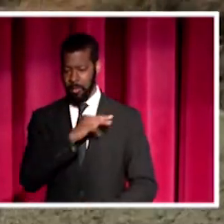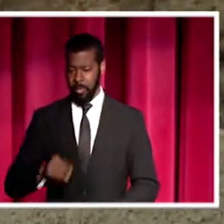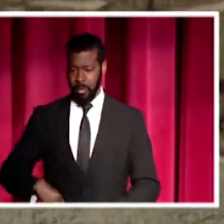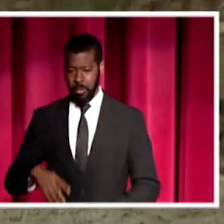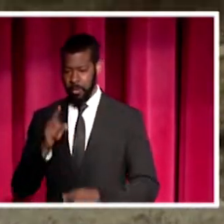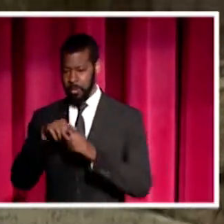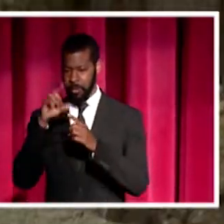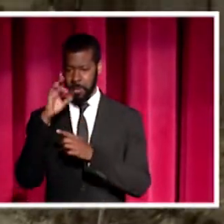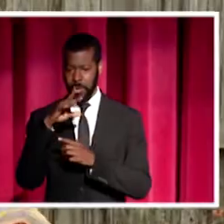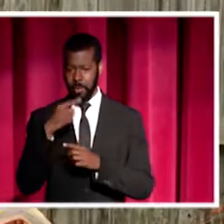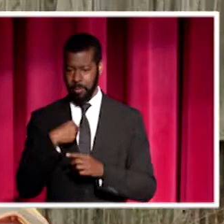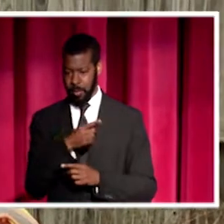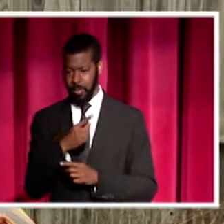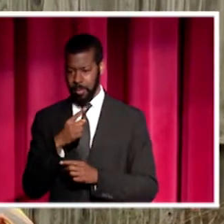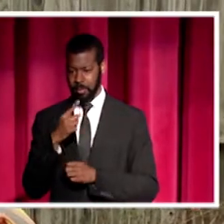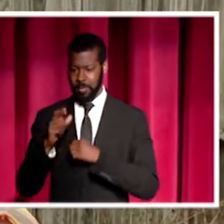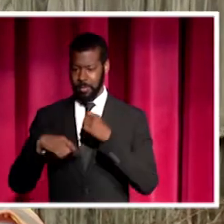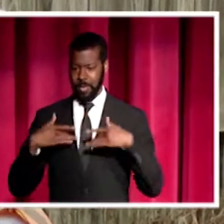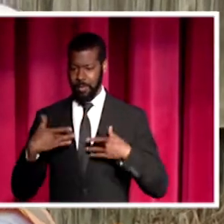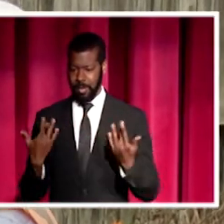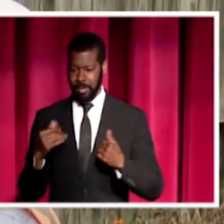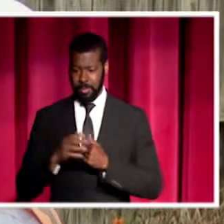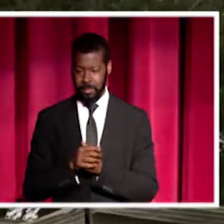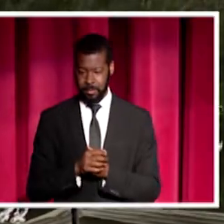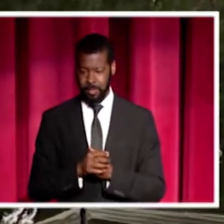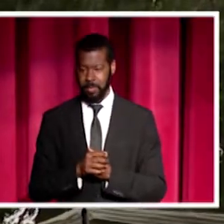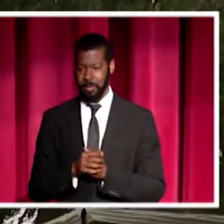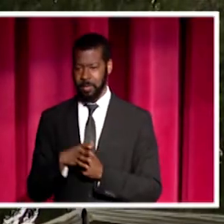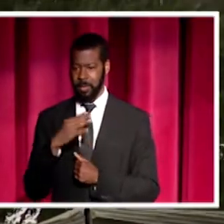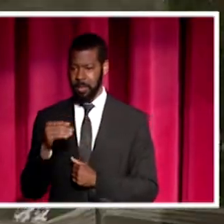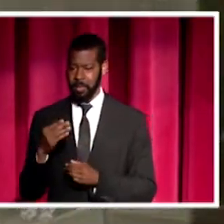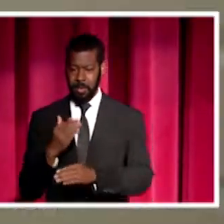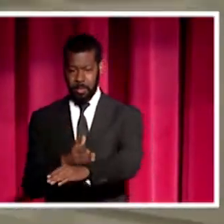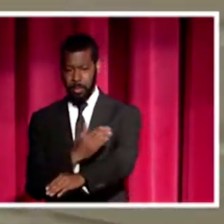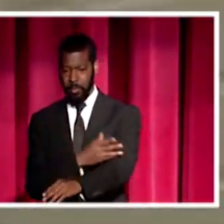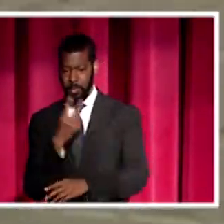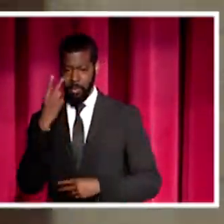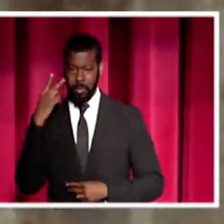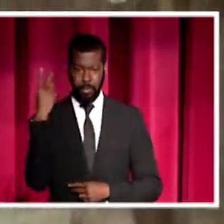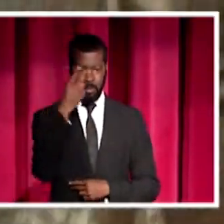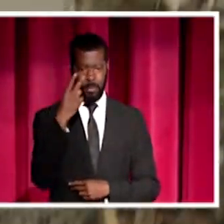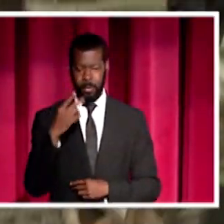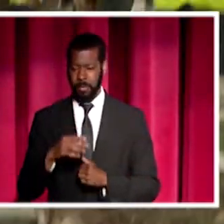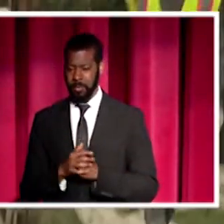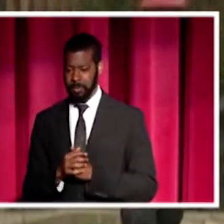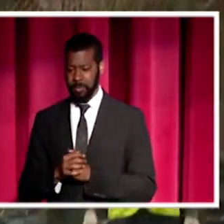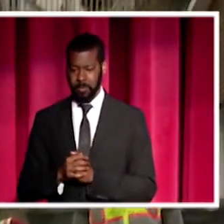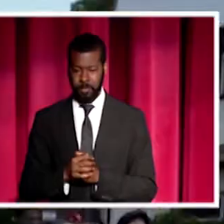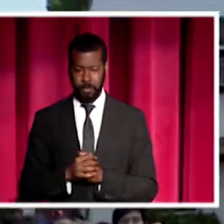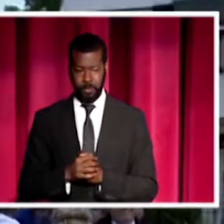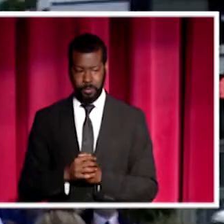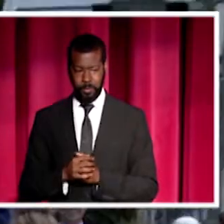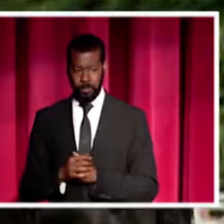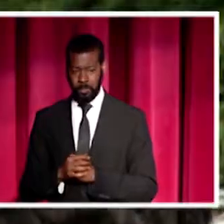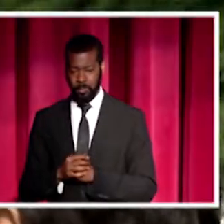kick off Alleypalooza 6. It's just another improvement that we were looking for. We're happy residents of Petworth.